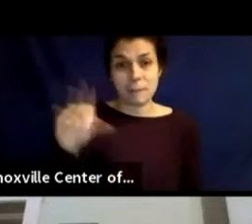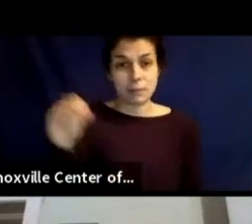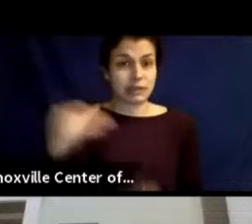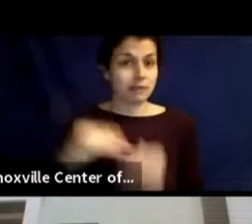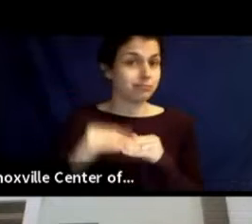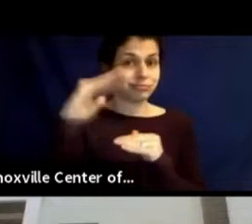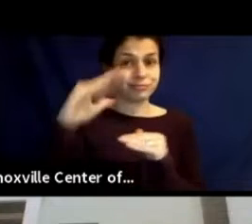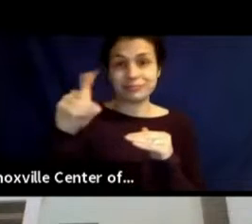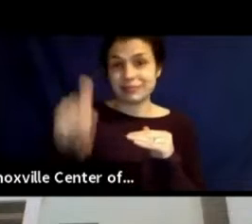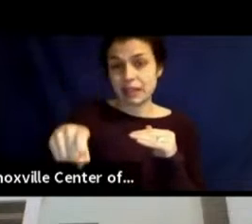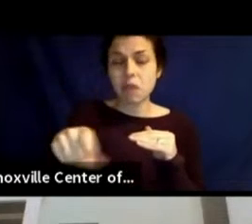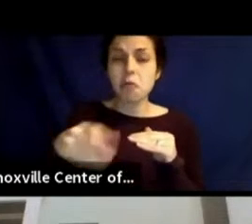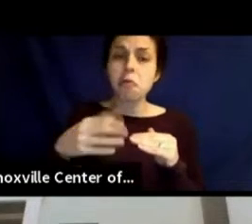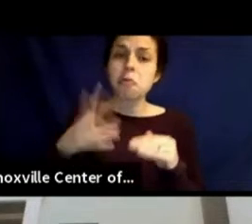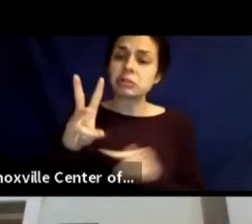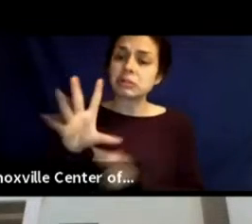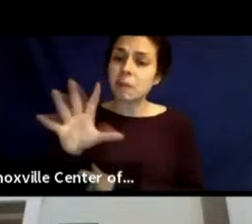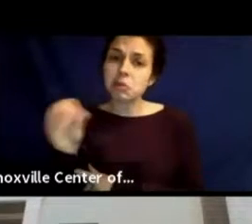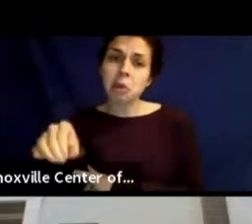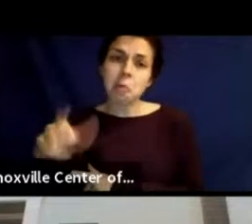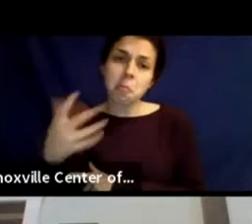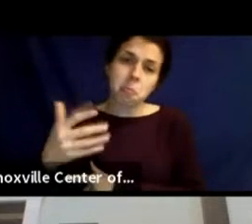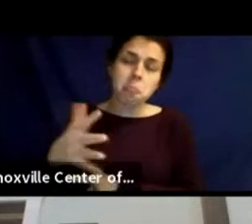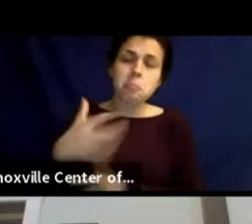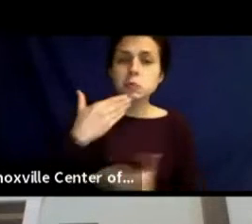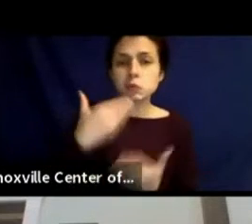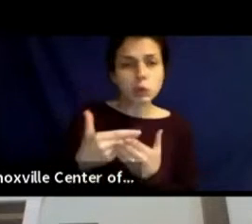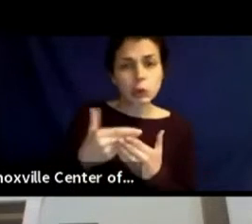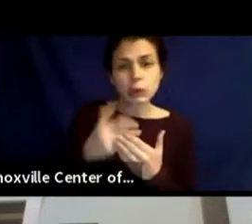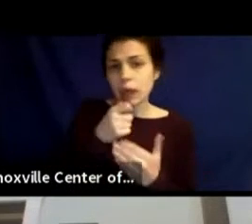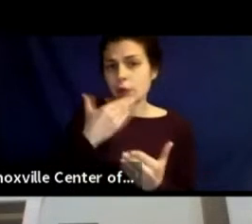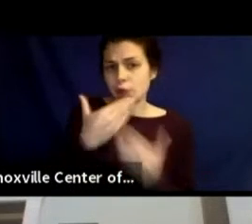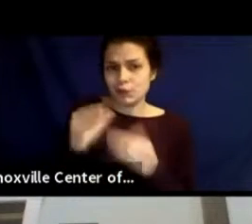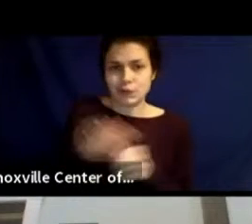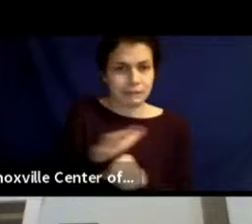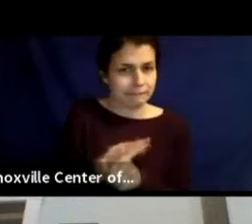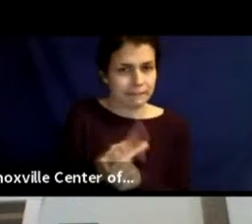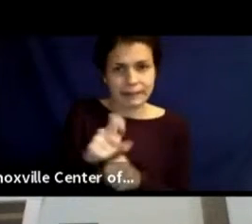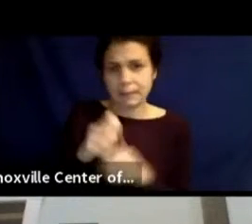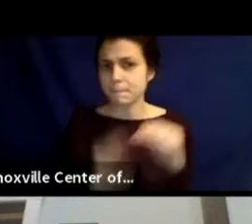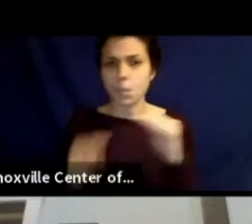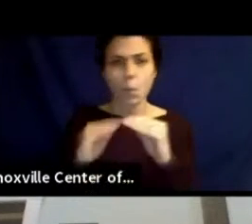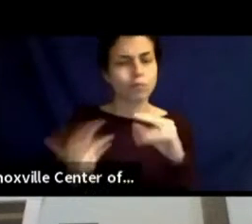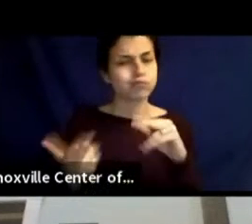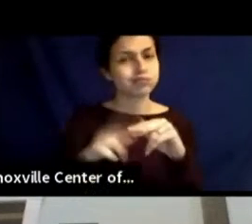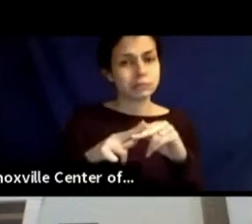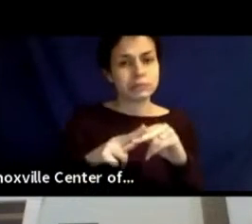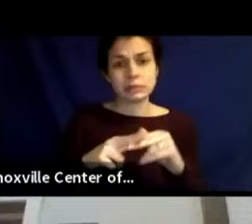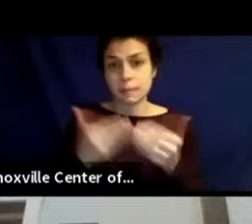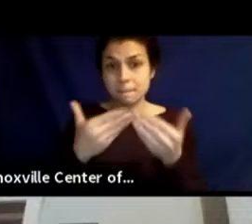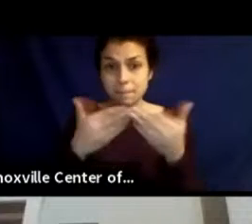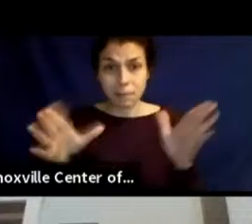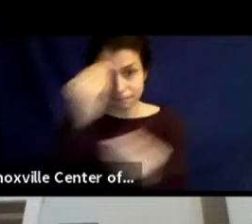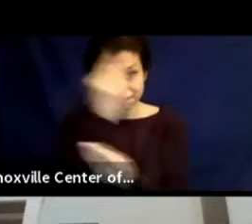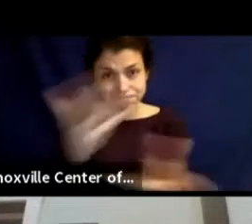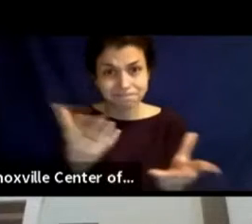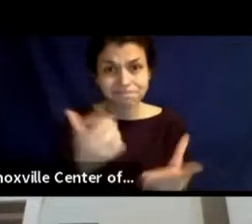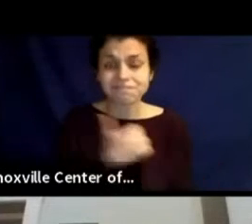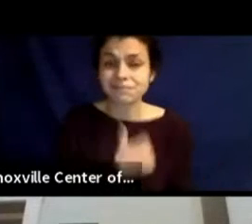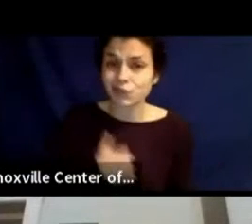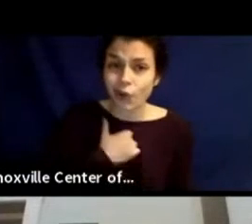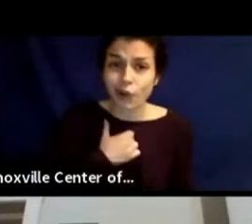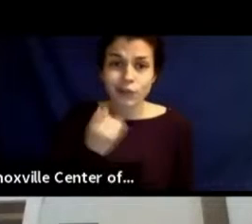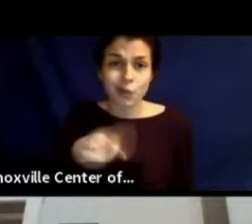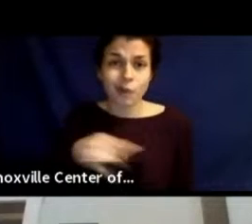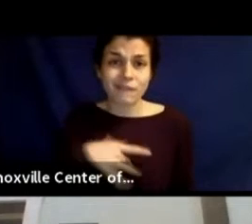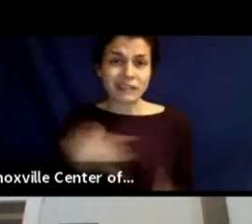good. It's not good enough. So I'm going to open it up to people. And I want to tell the public, again, I'm sorry that this scared you. I'm sorry this upset